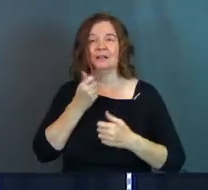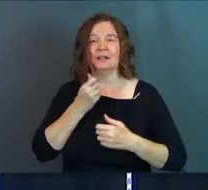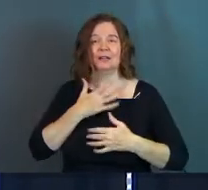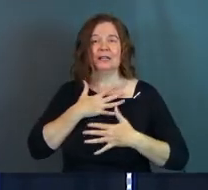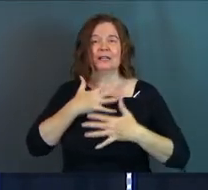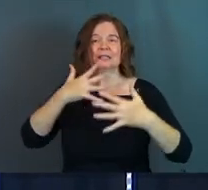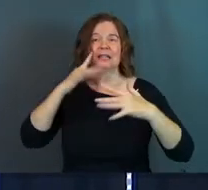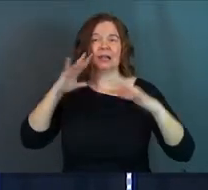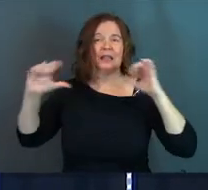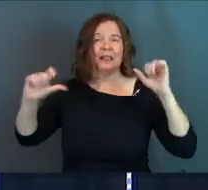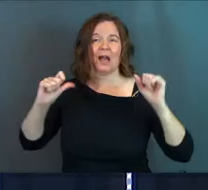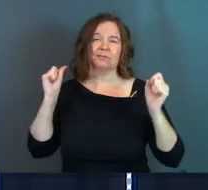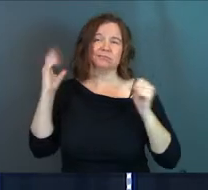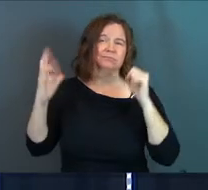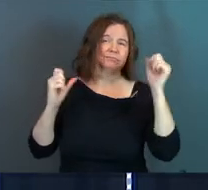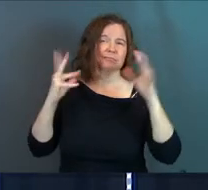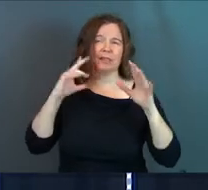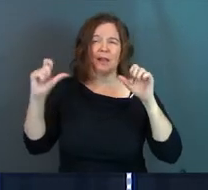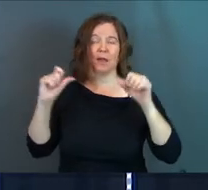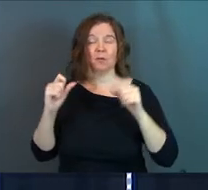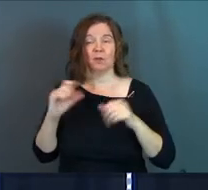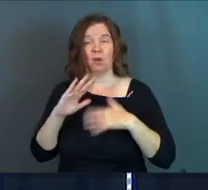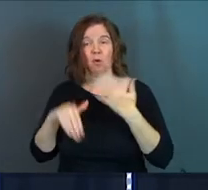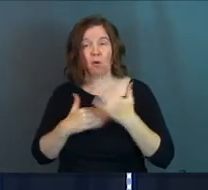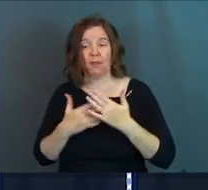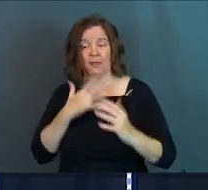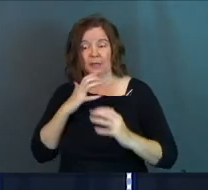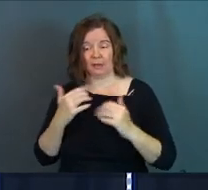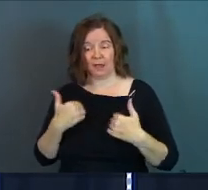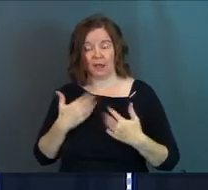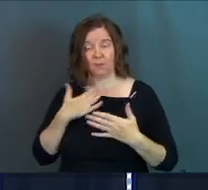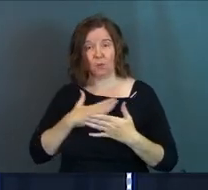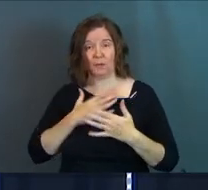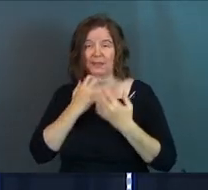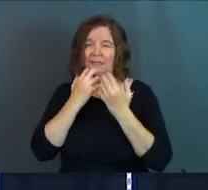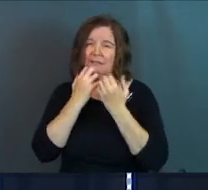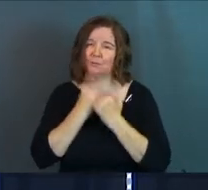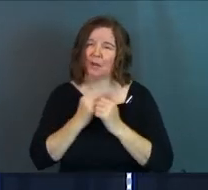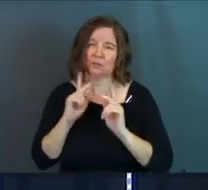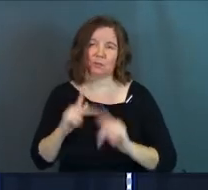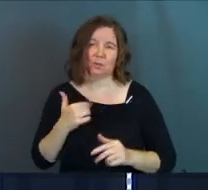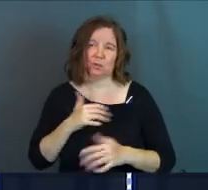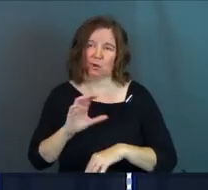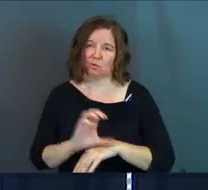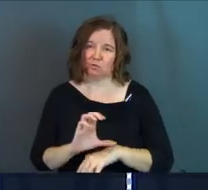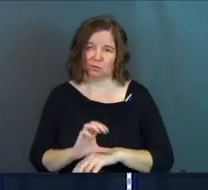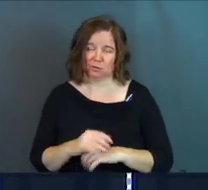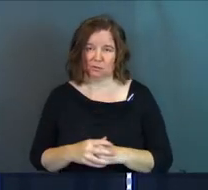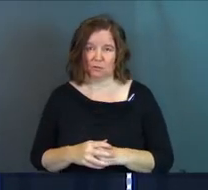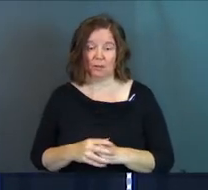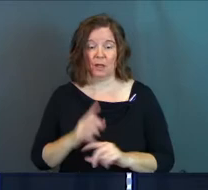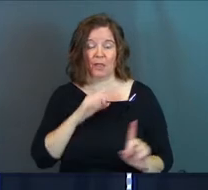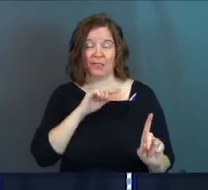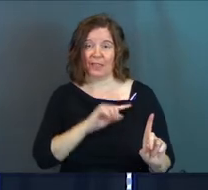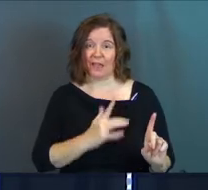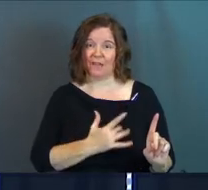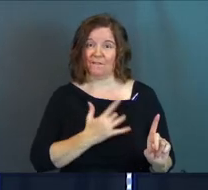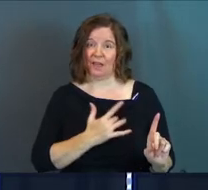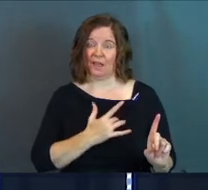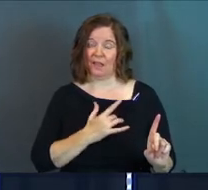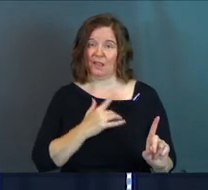about all of those things. And in the conversation I got in with this precious person in our church, they had